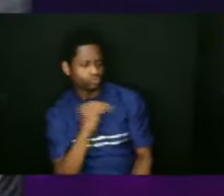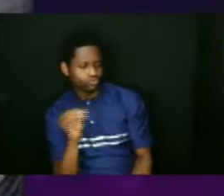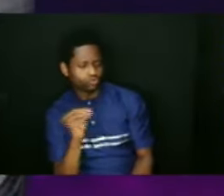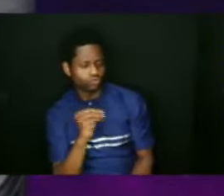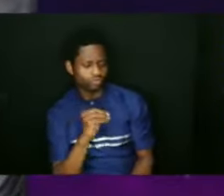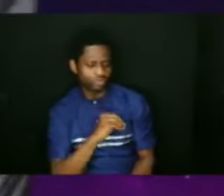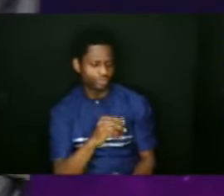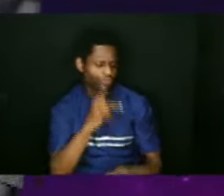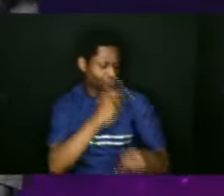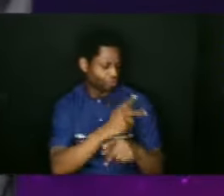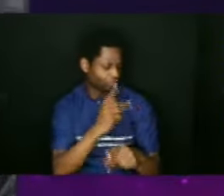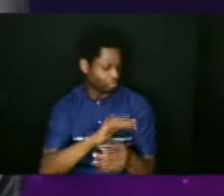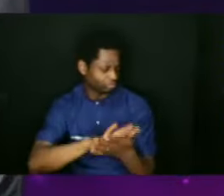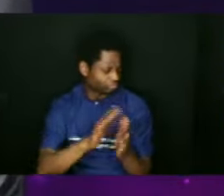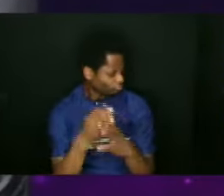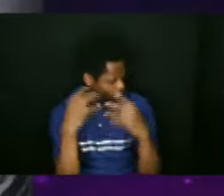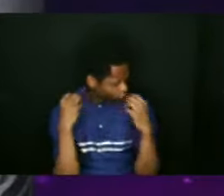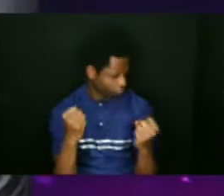That